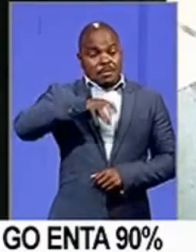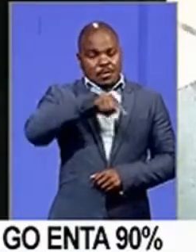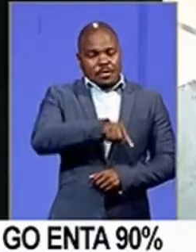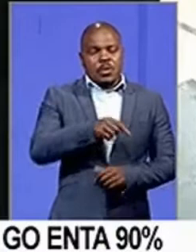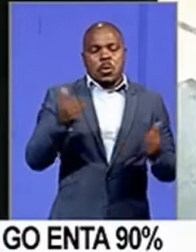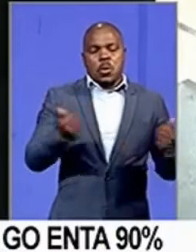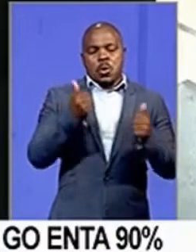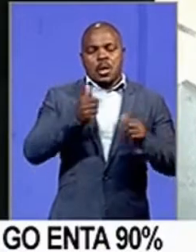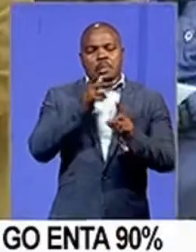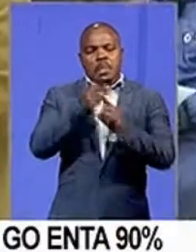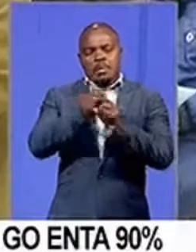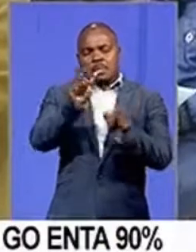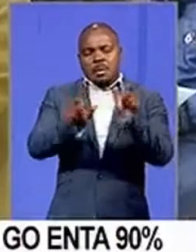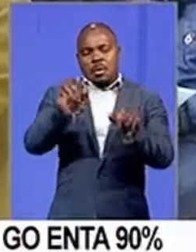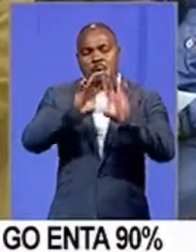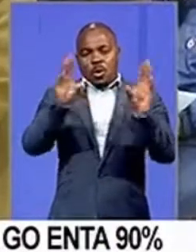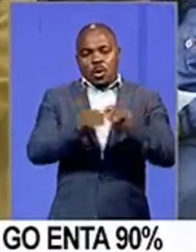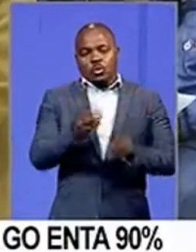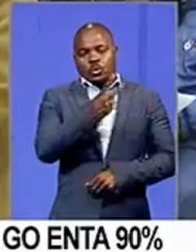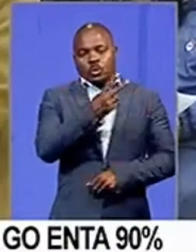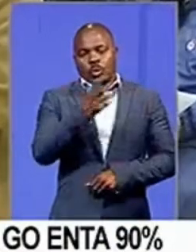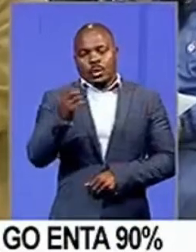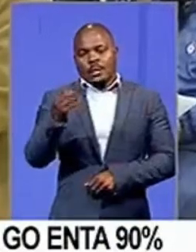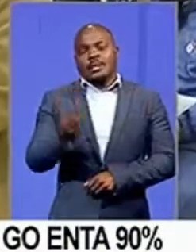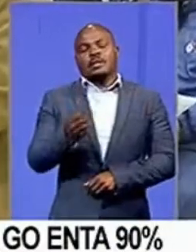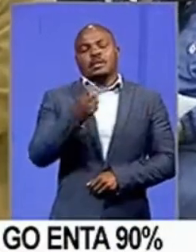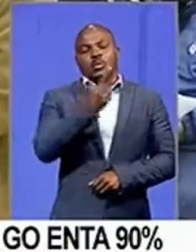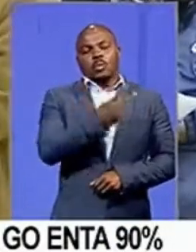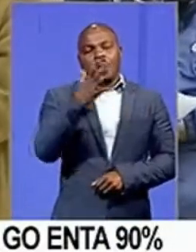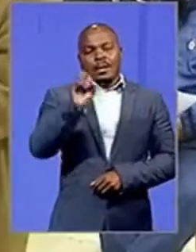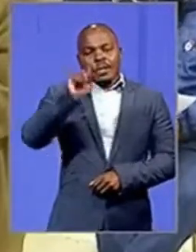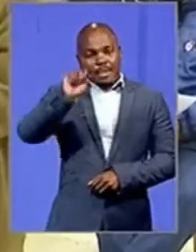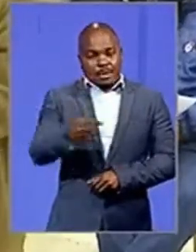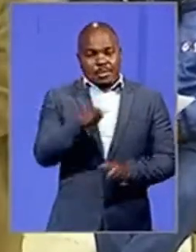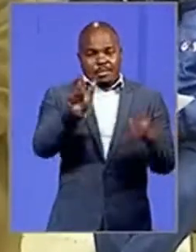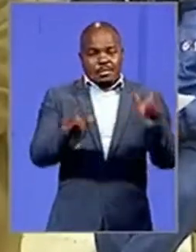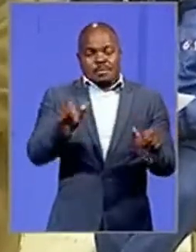setse hlabetse batho ba go feta 290 ka moento go fihla ga bjale.